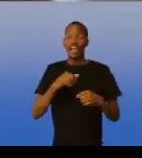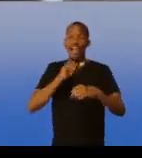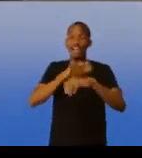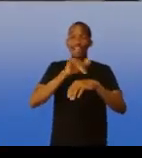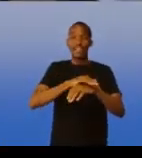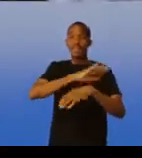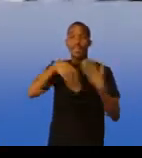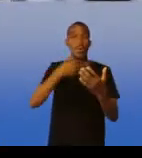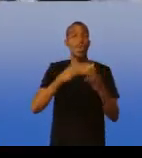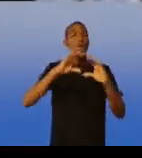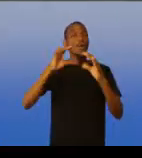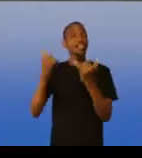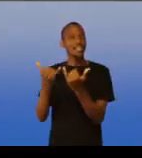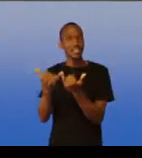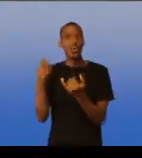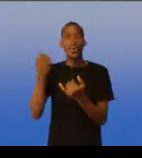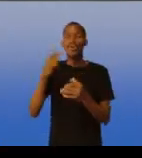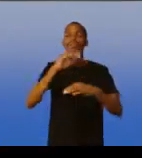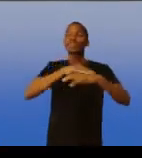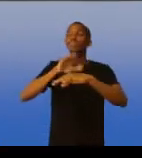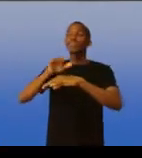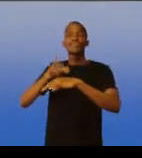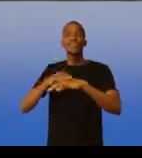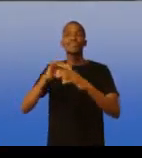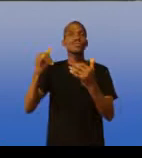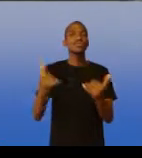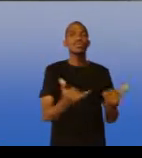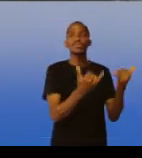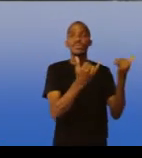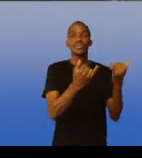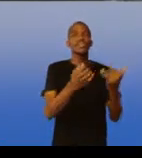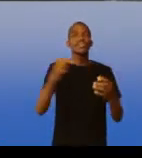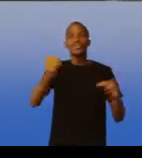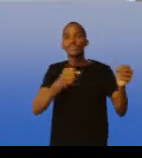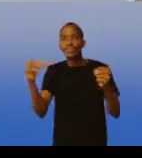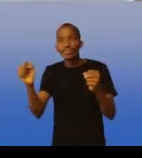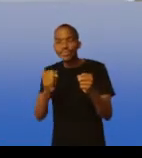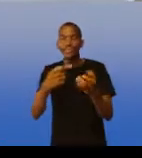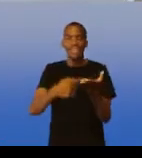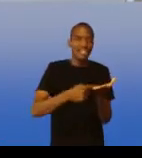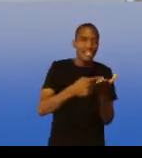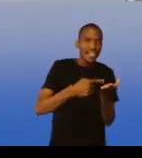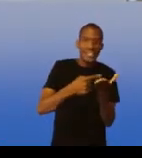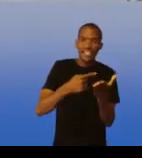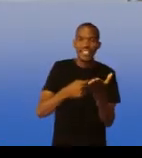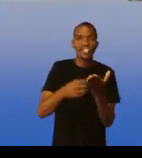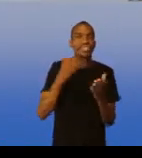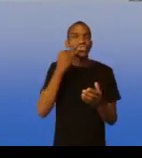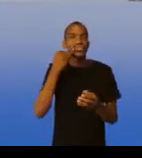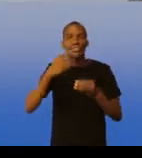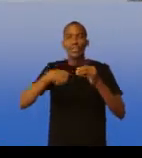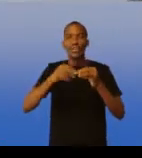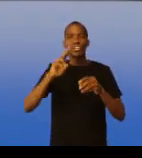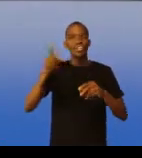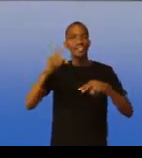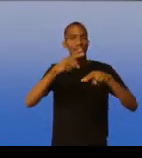and what I do is I try to engage young people and the community, different stakeholders together to come and discuss various HIV issues.